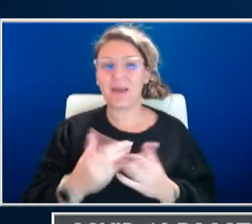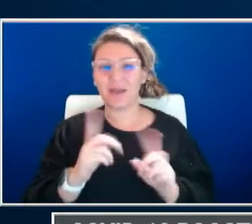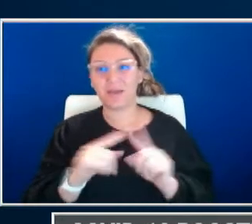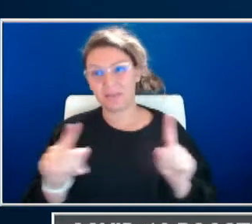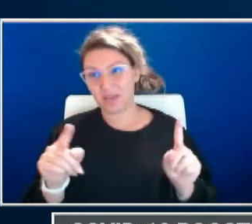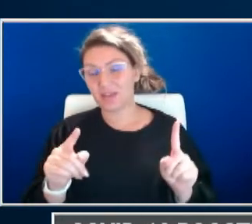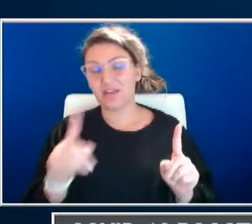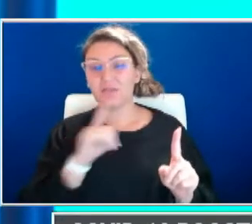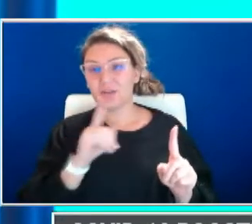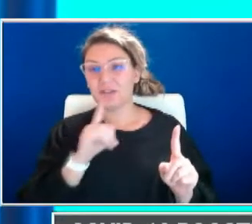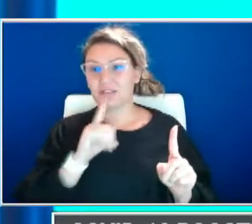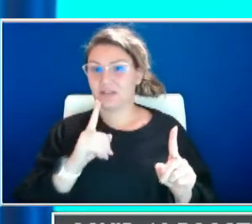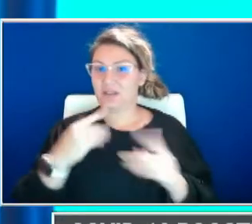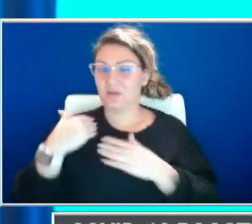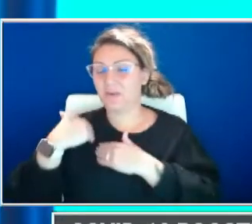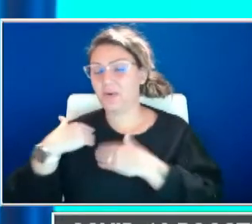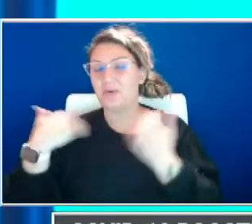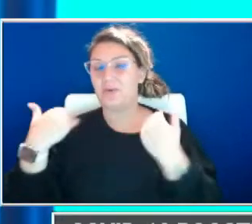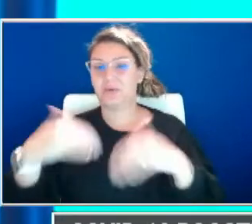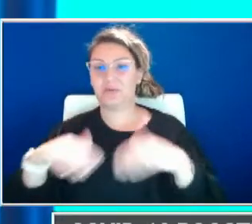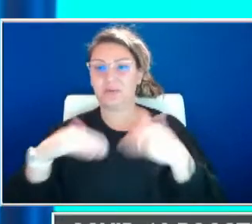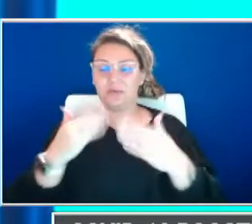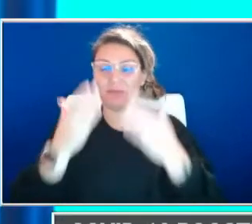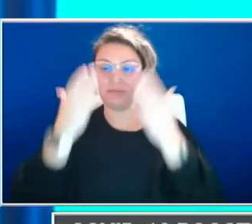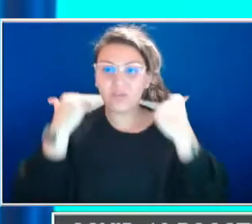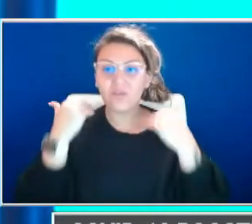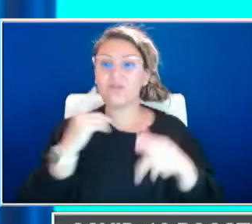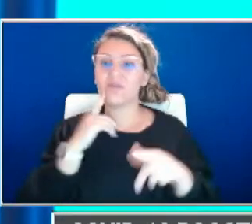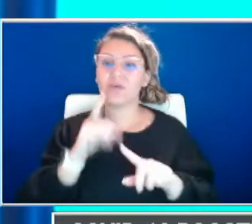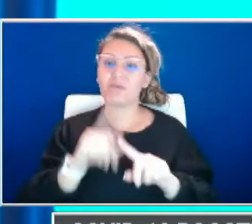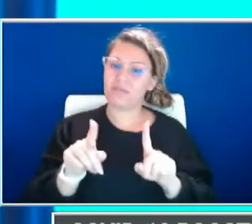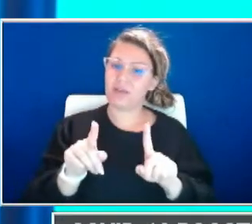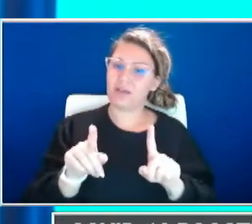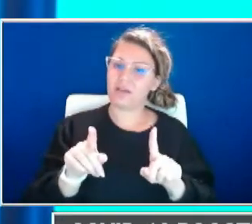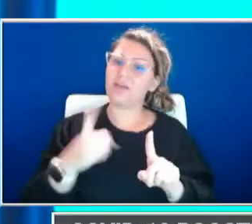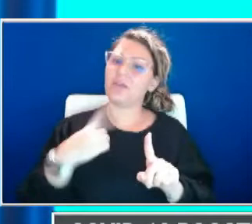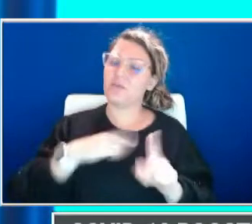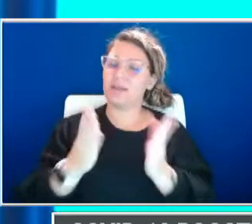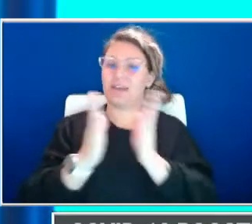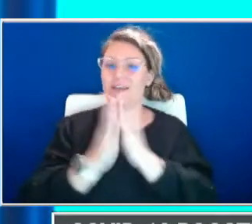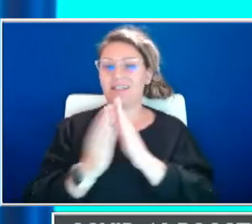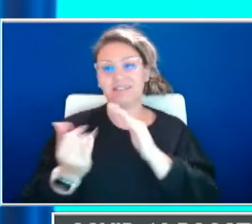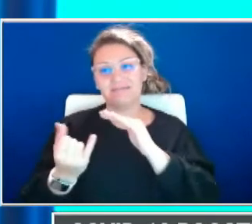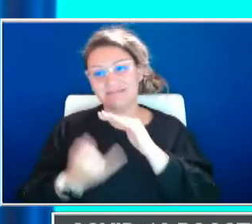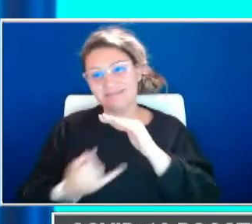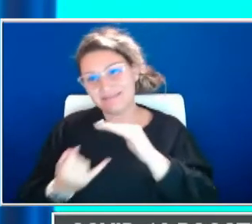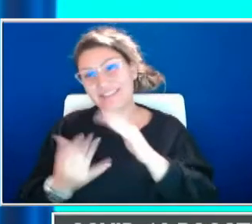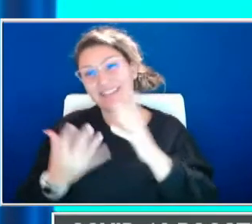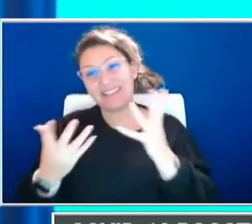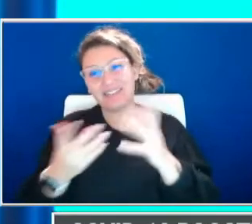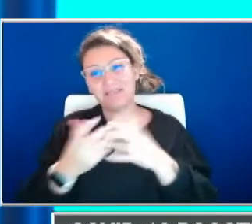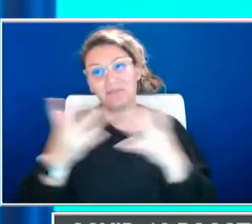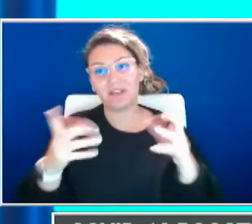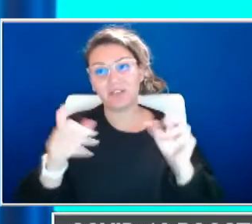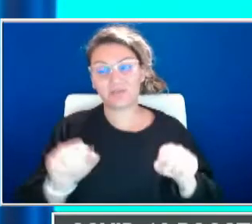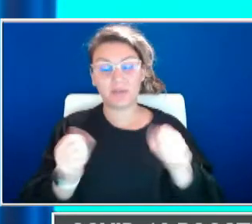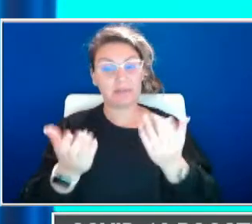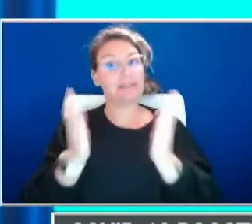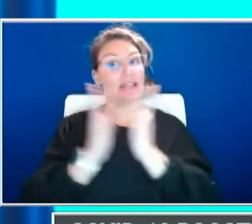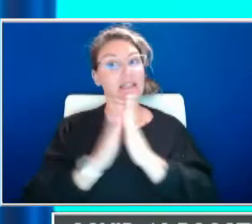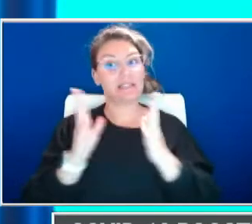But thank you, Vince. But yeah, we ask for isolation, kind of staying in a bubble as much as possible, and that's asking a lot. But it's just